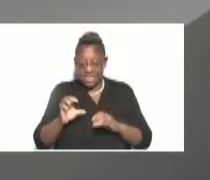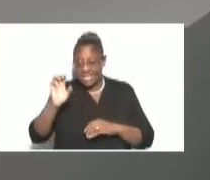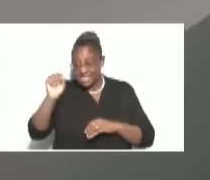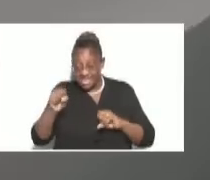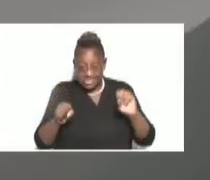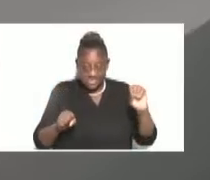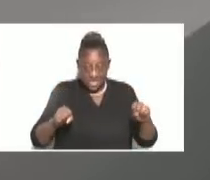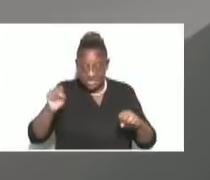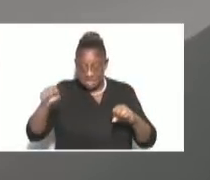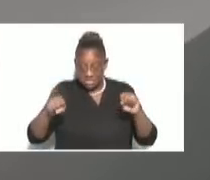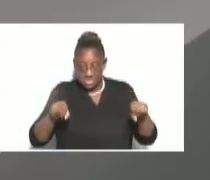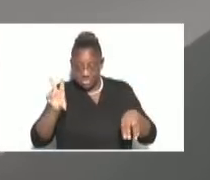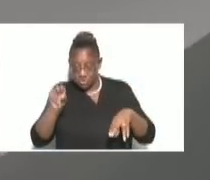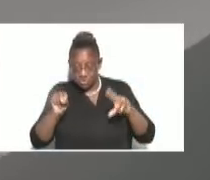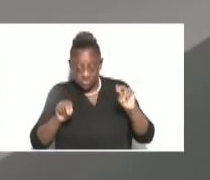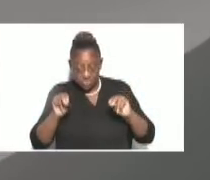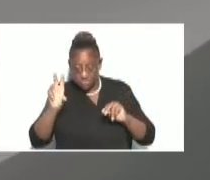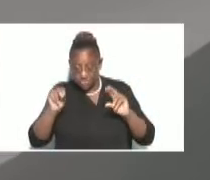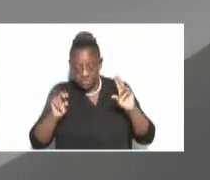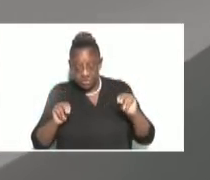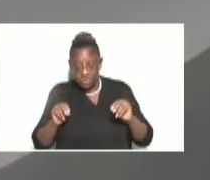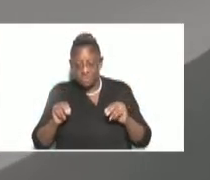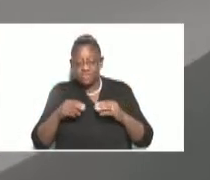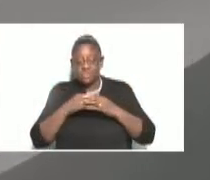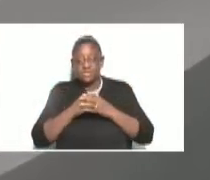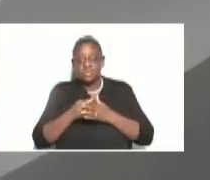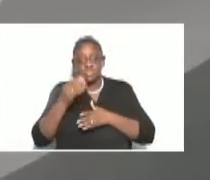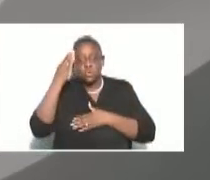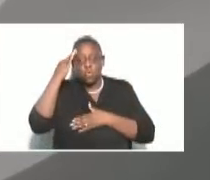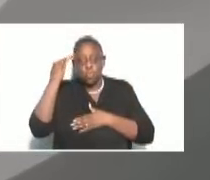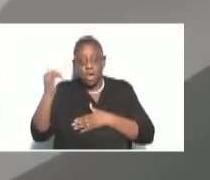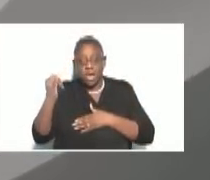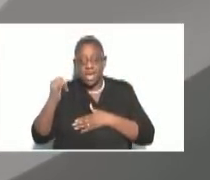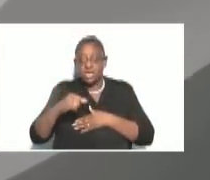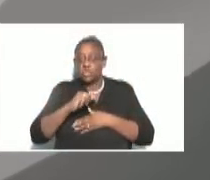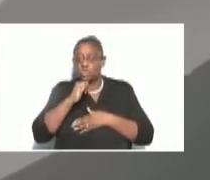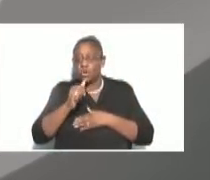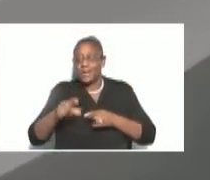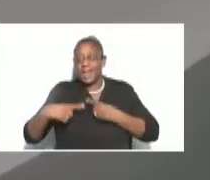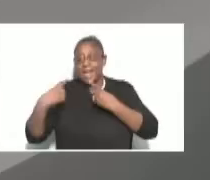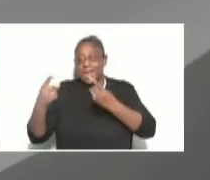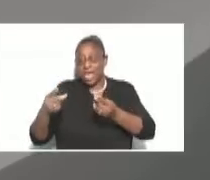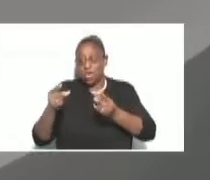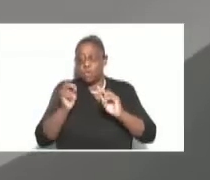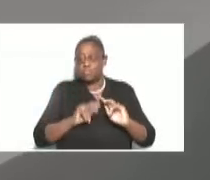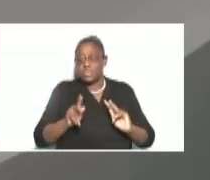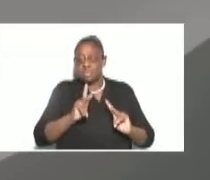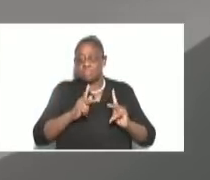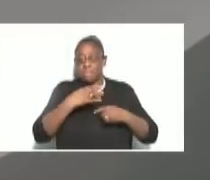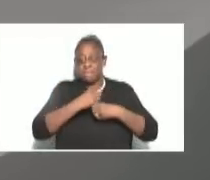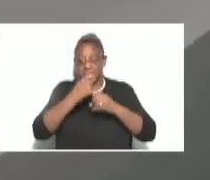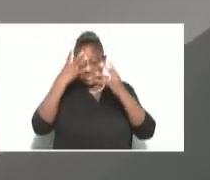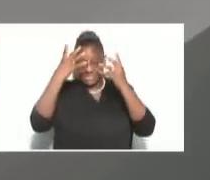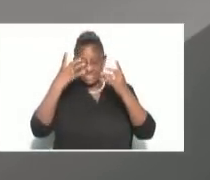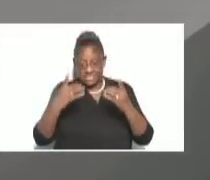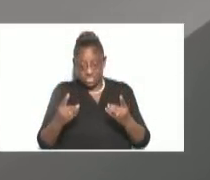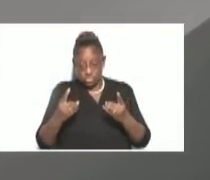it was finished. And so why aren't we allowing the people then to make the decision?